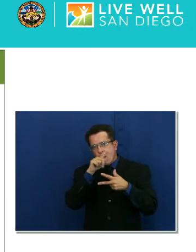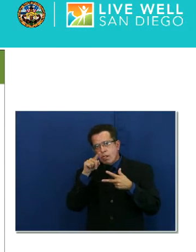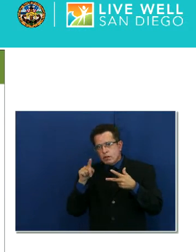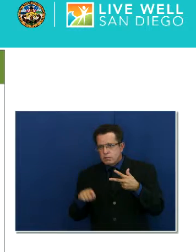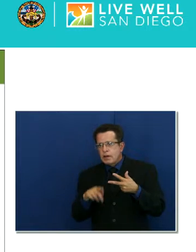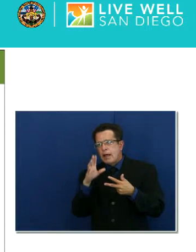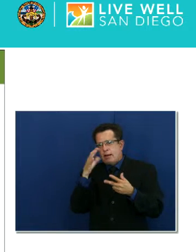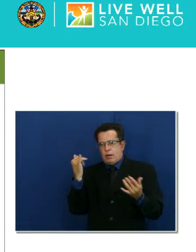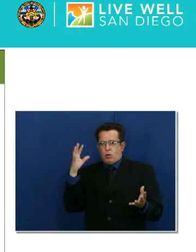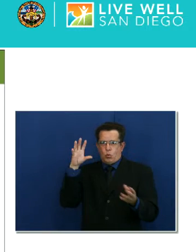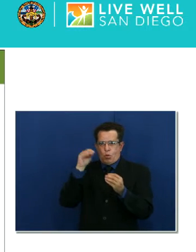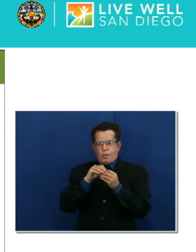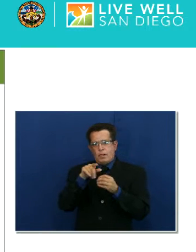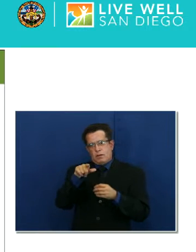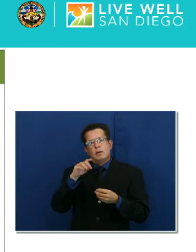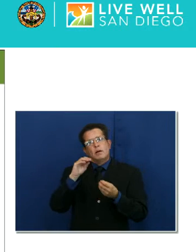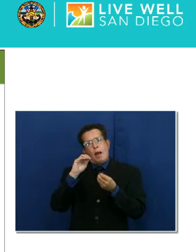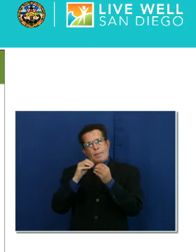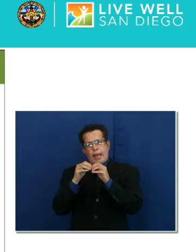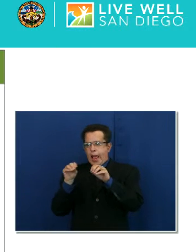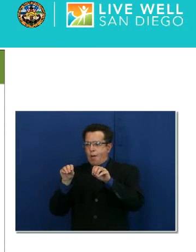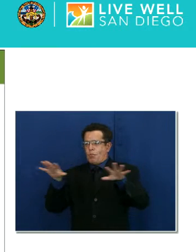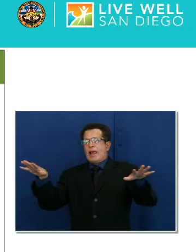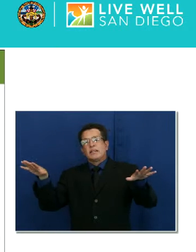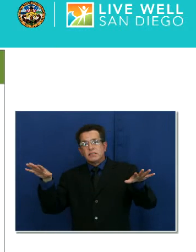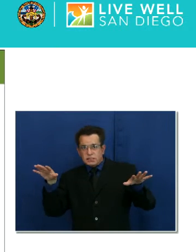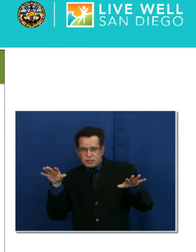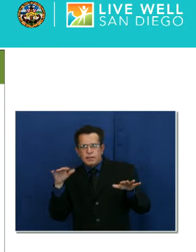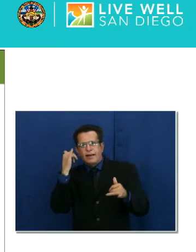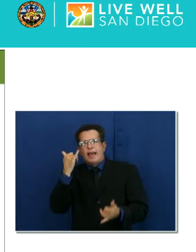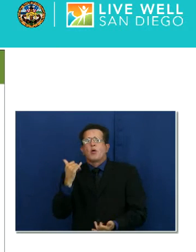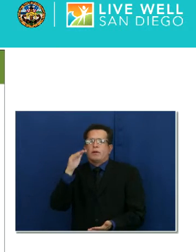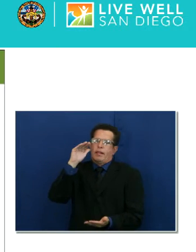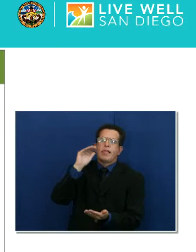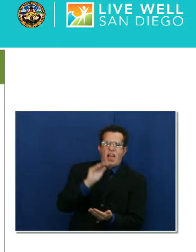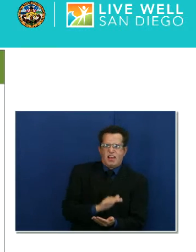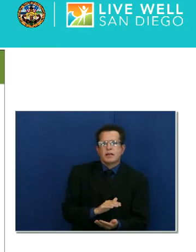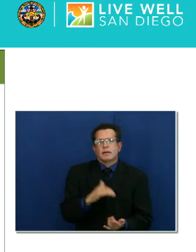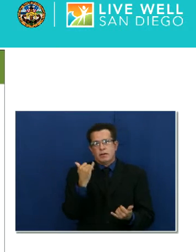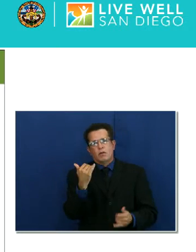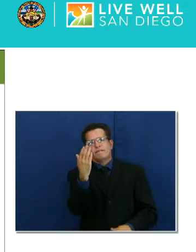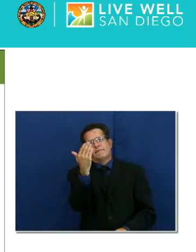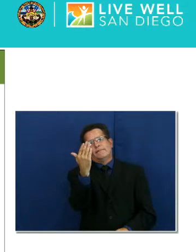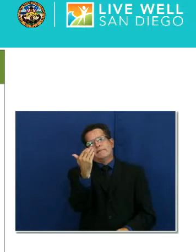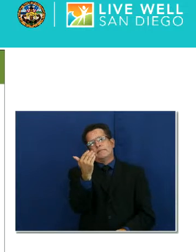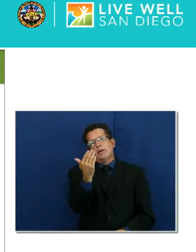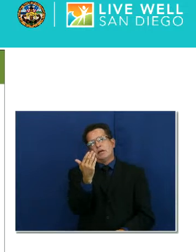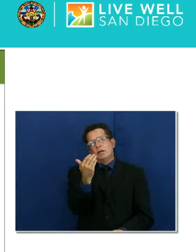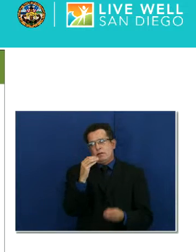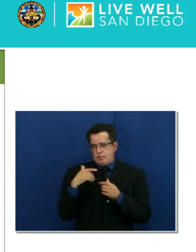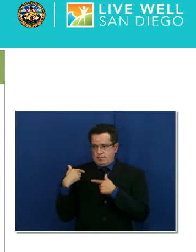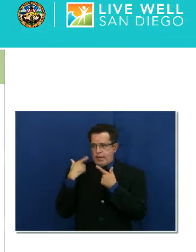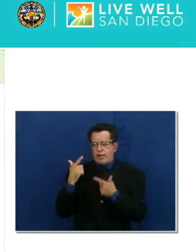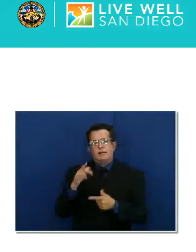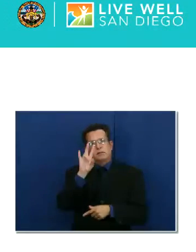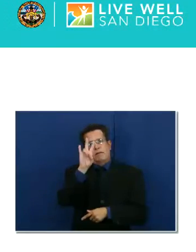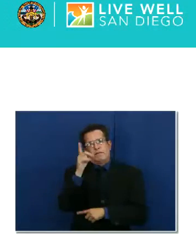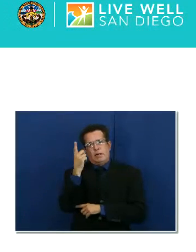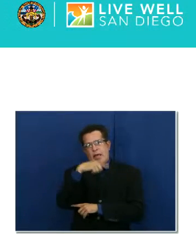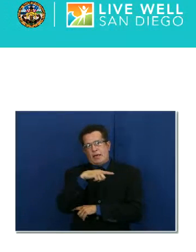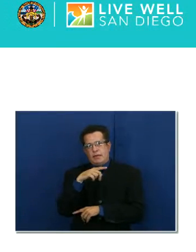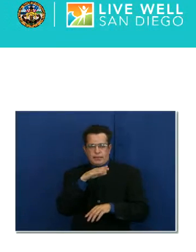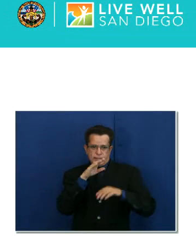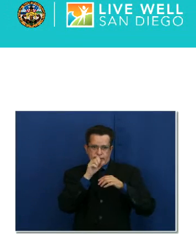outbreaks is declining. So we are reporting, as of today, 15 total community outbreaks for the past 7 days, from